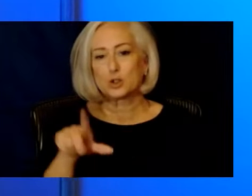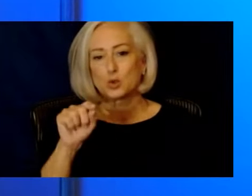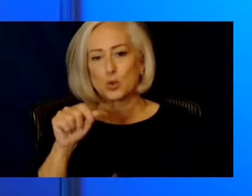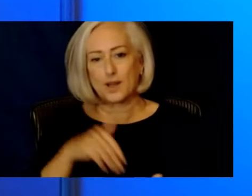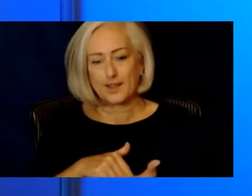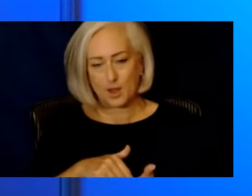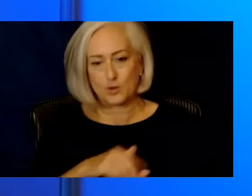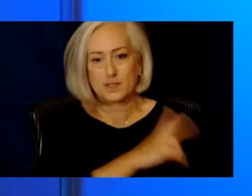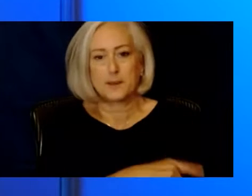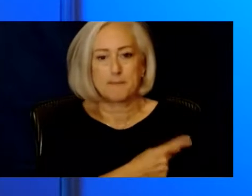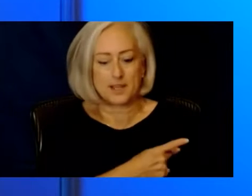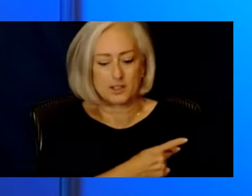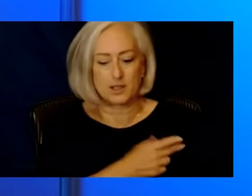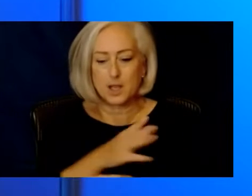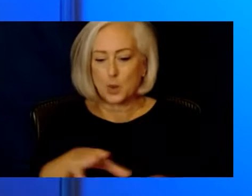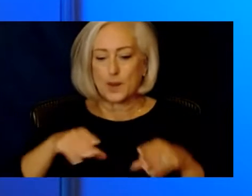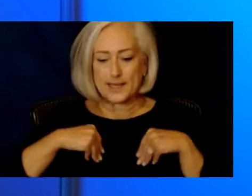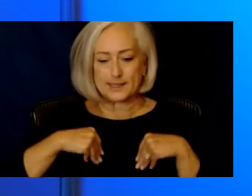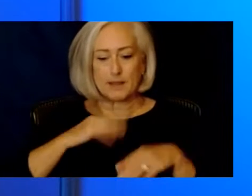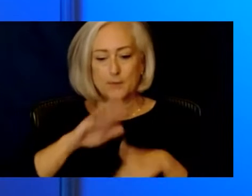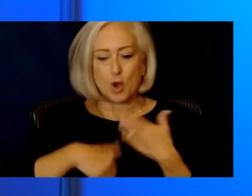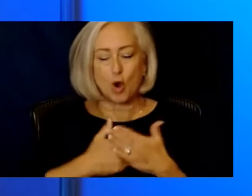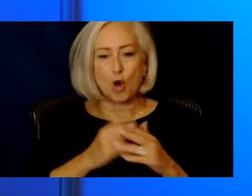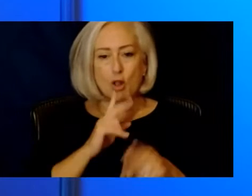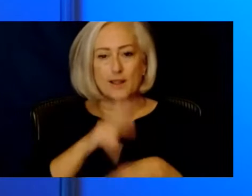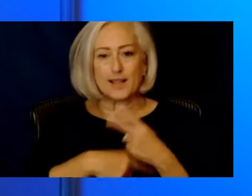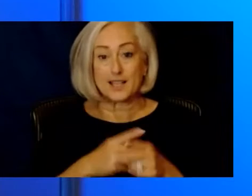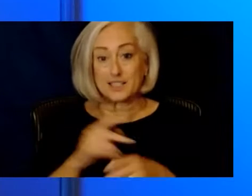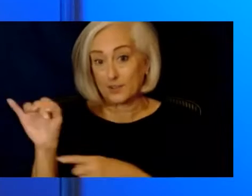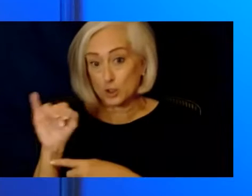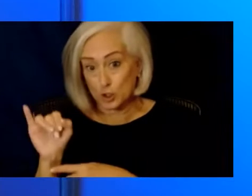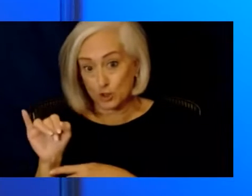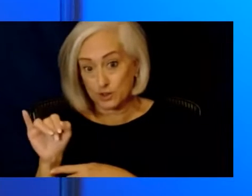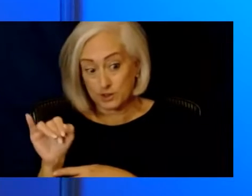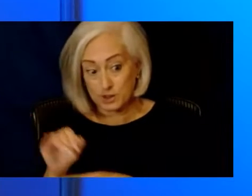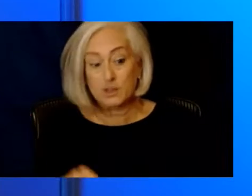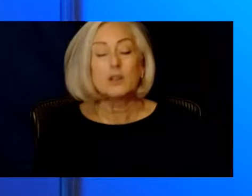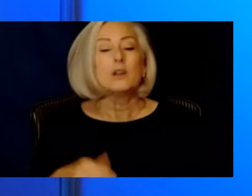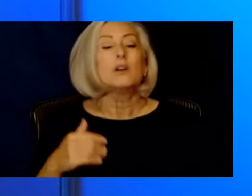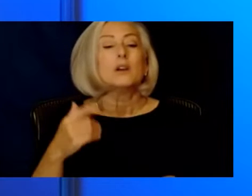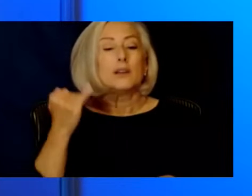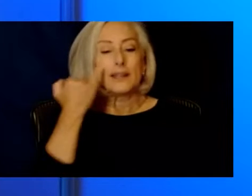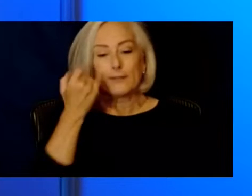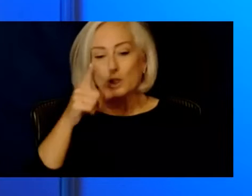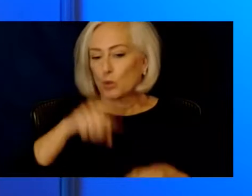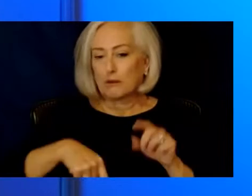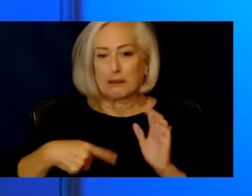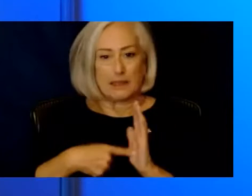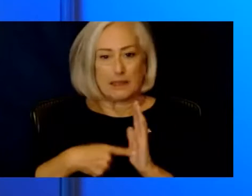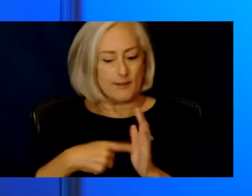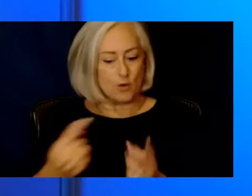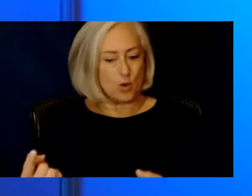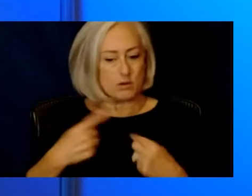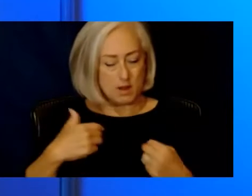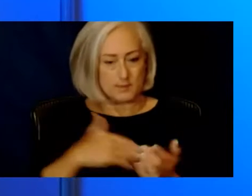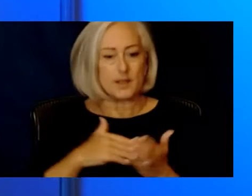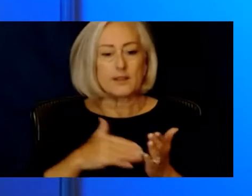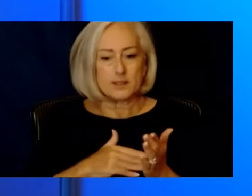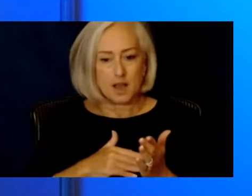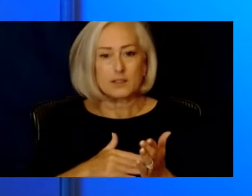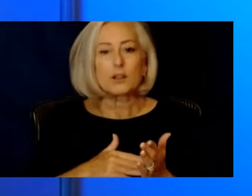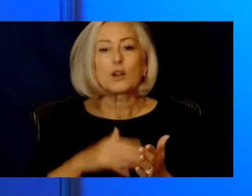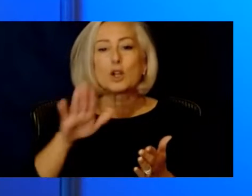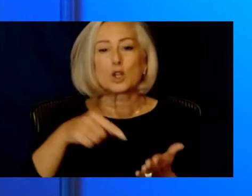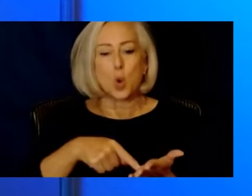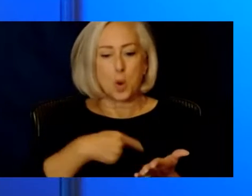forms of insurance, and we also have a sliding fee scale for people that don't have insurance that adjust based